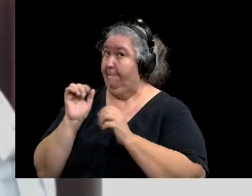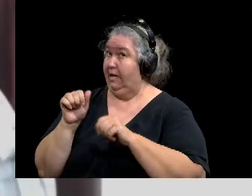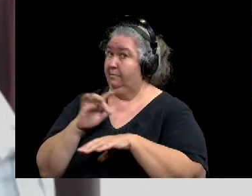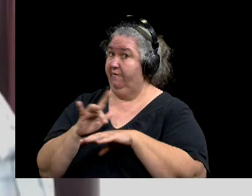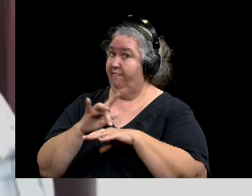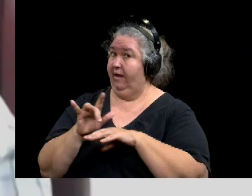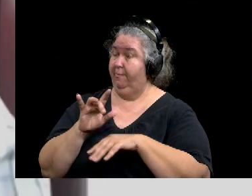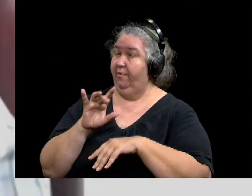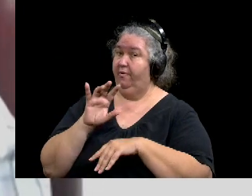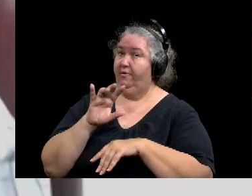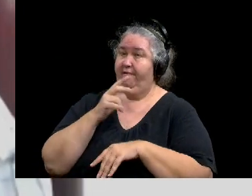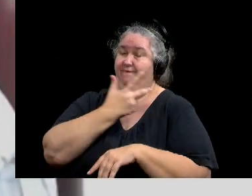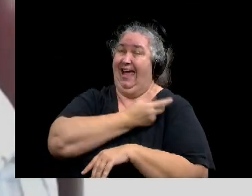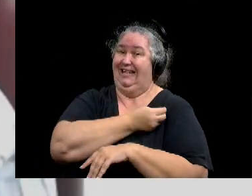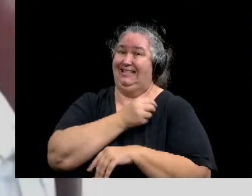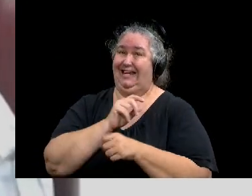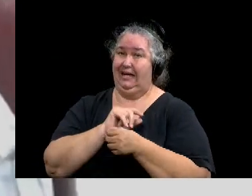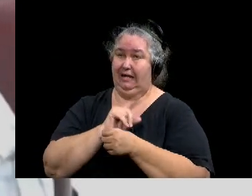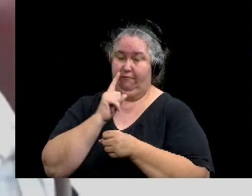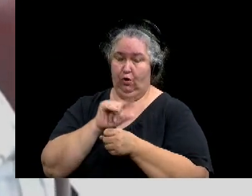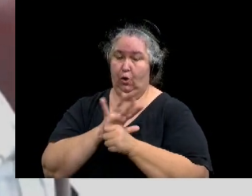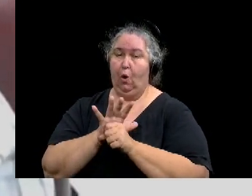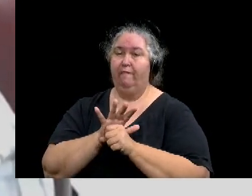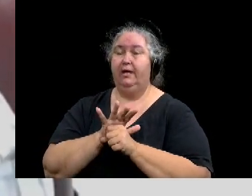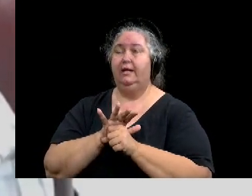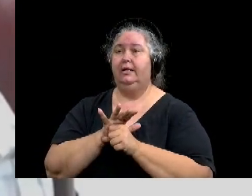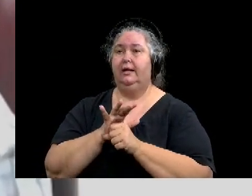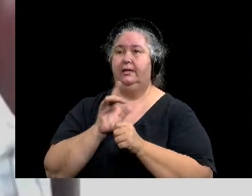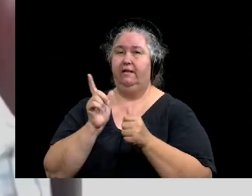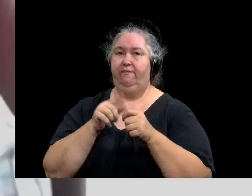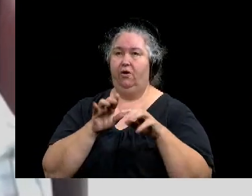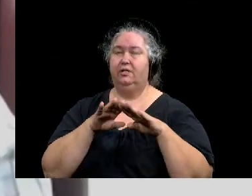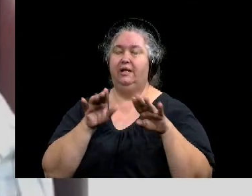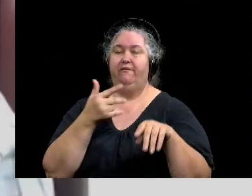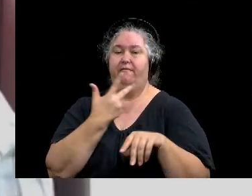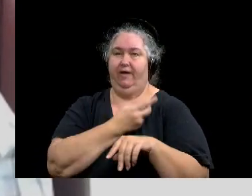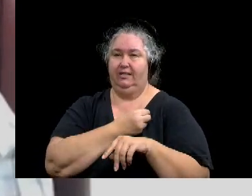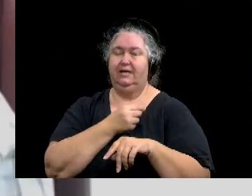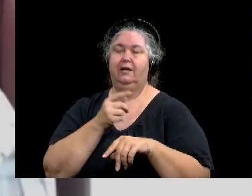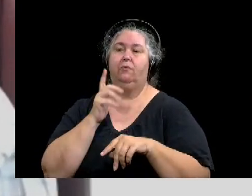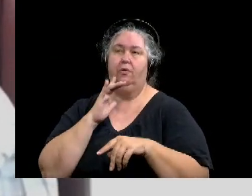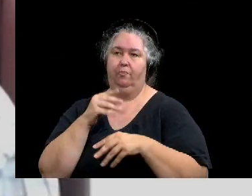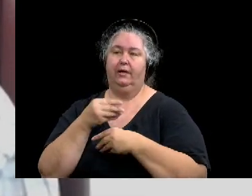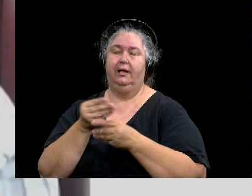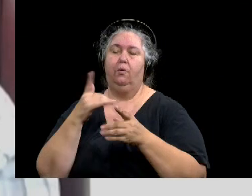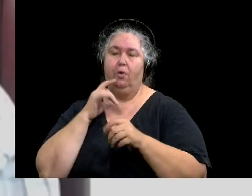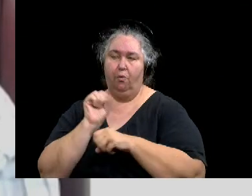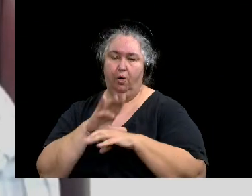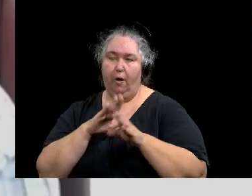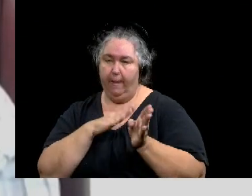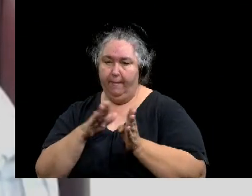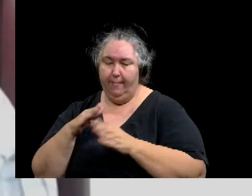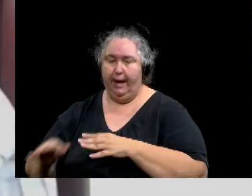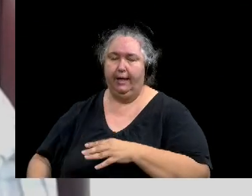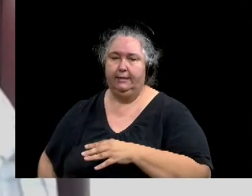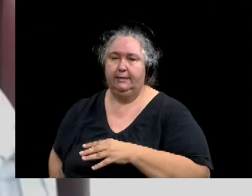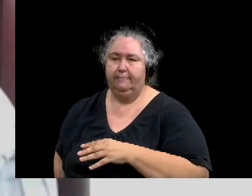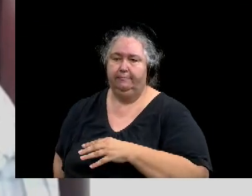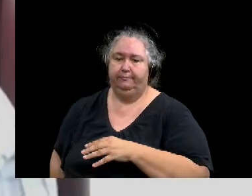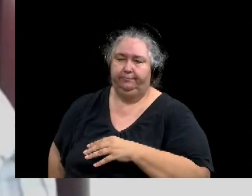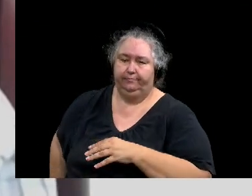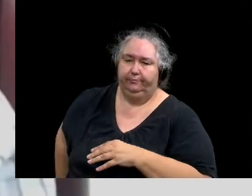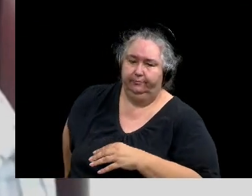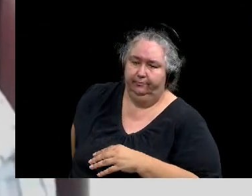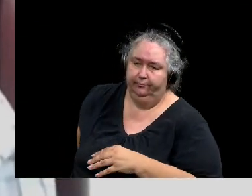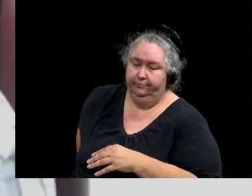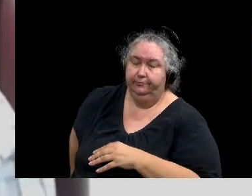medical staff, which will be a first level of vaccination. So trying to work on those plans at the present time.